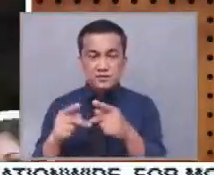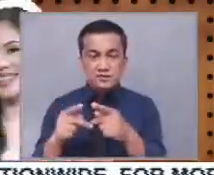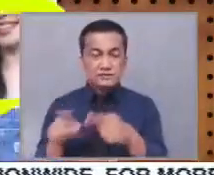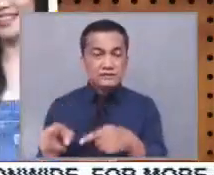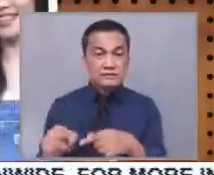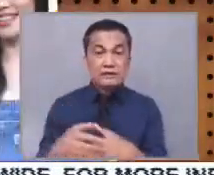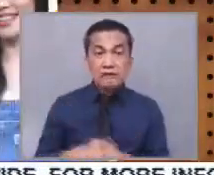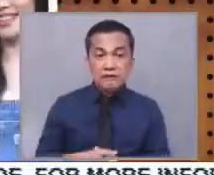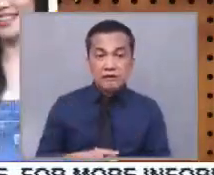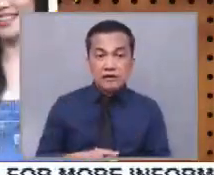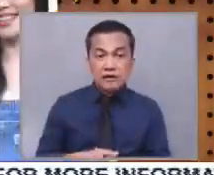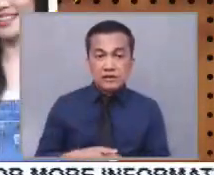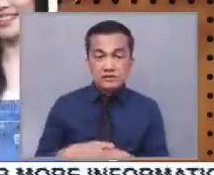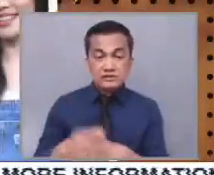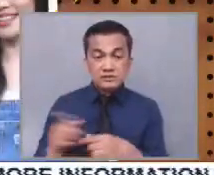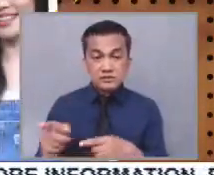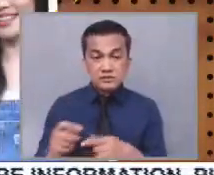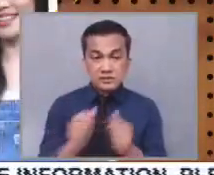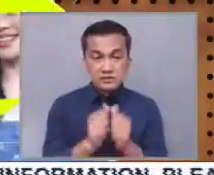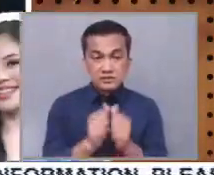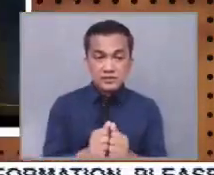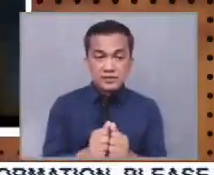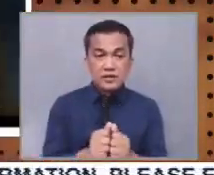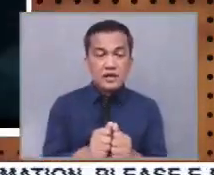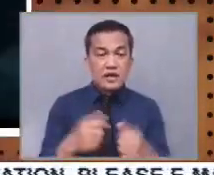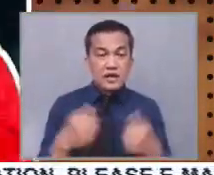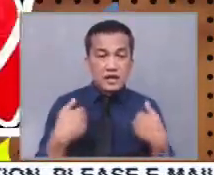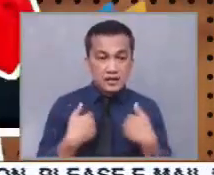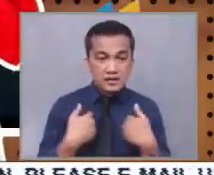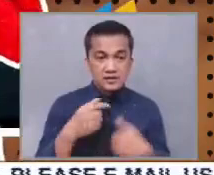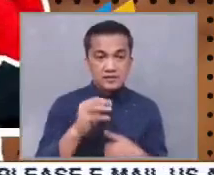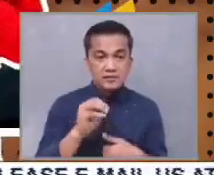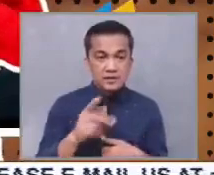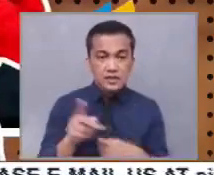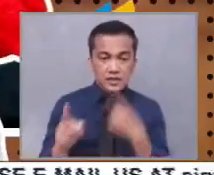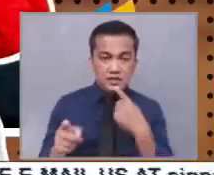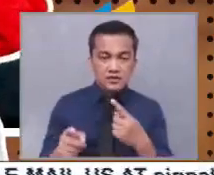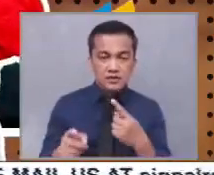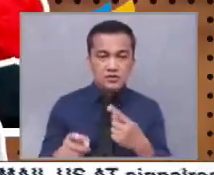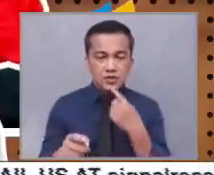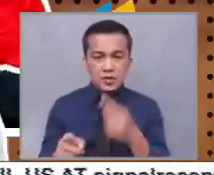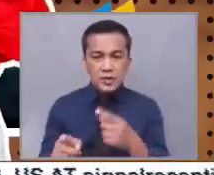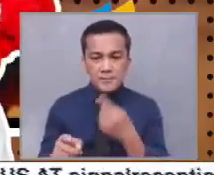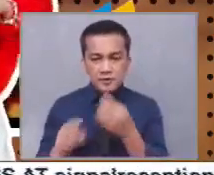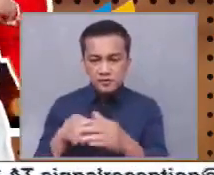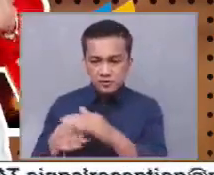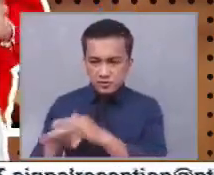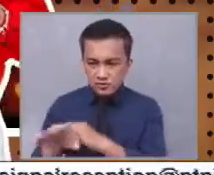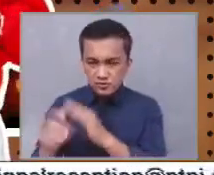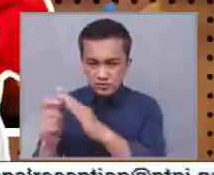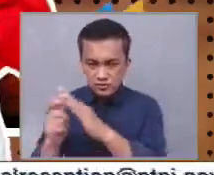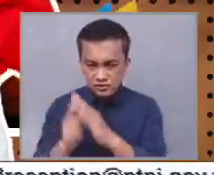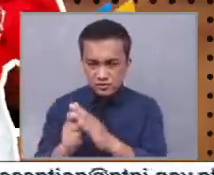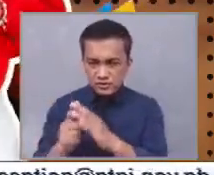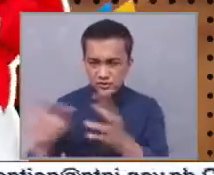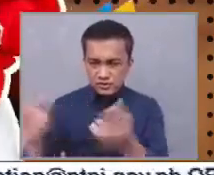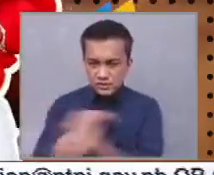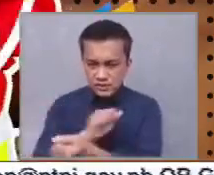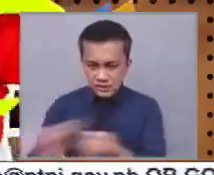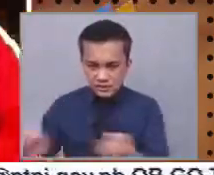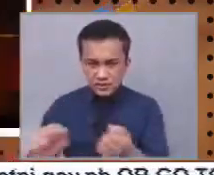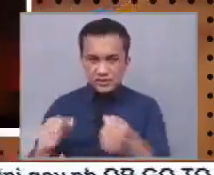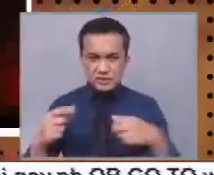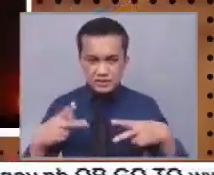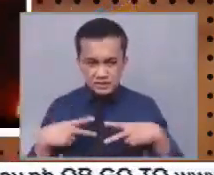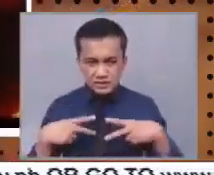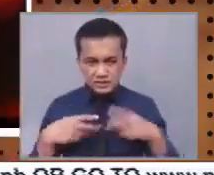Kasama ang kanyang aso na si Max, labagman sa kalooban nito, they sneak into the town upang sirain ang lahat ng holiday related sa